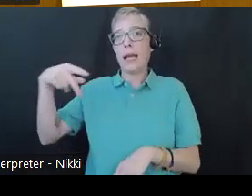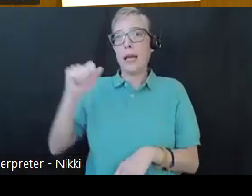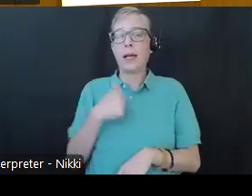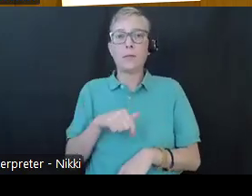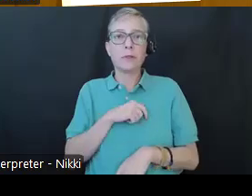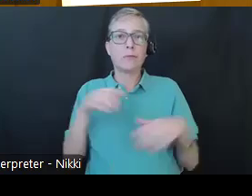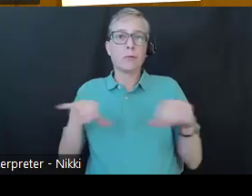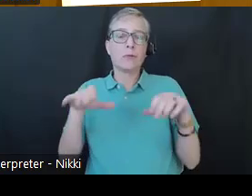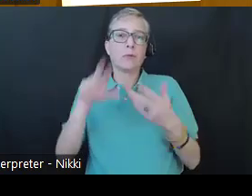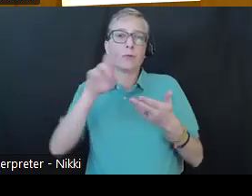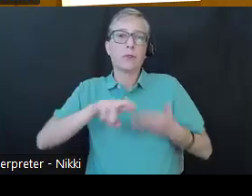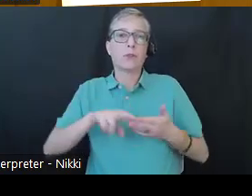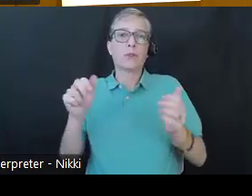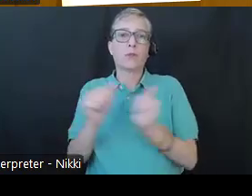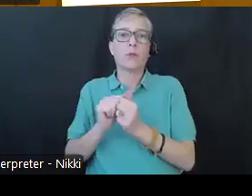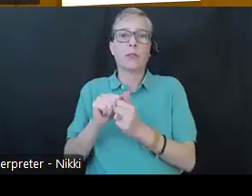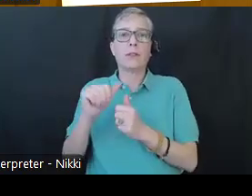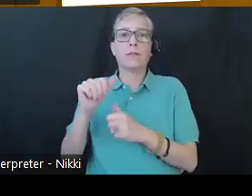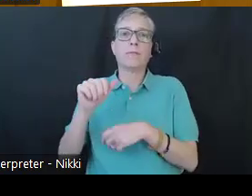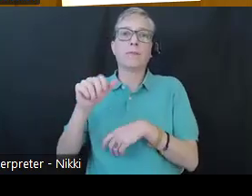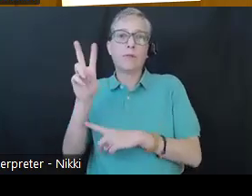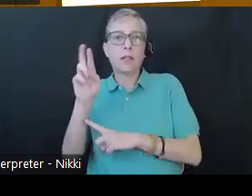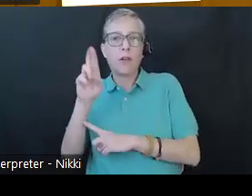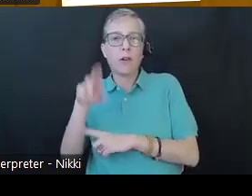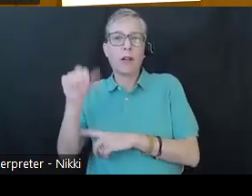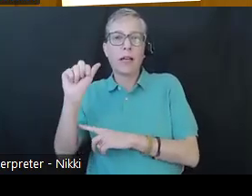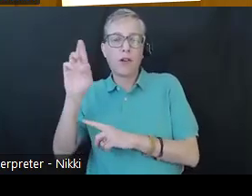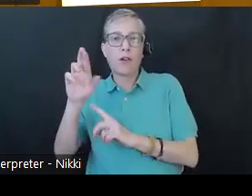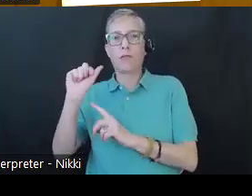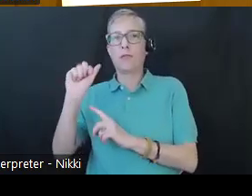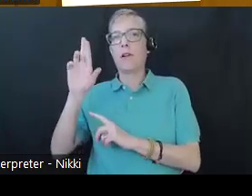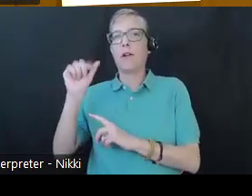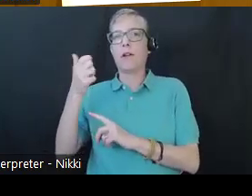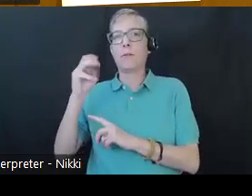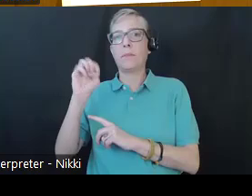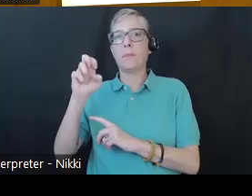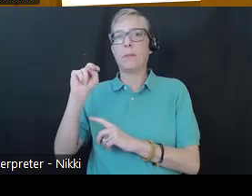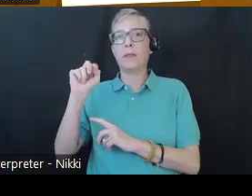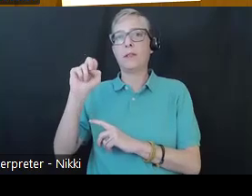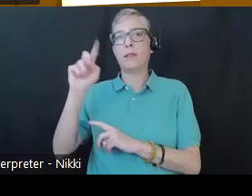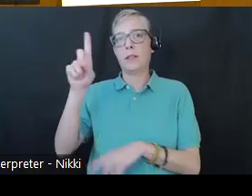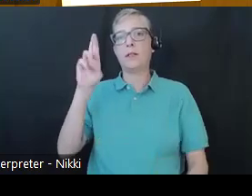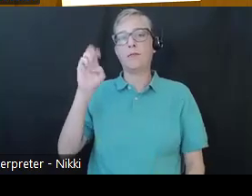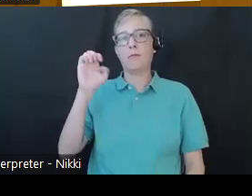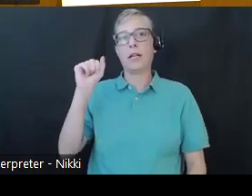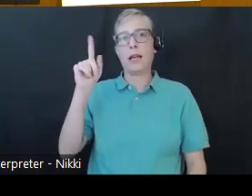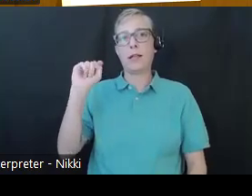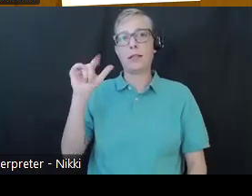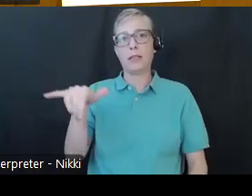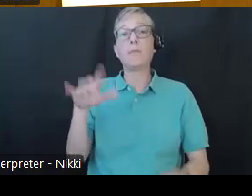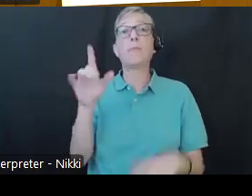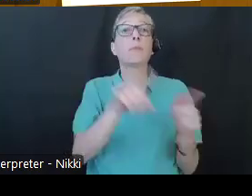augmented reality. But we're also then looking at non-opioid medications, so the non-steroidals, gabapentin,